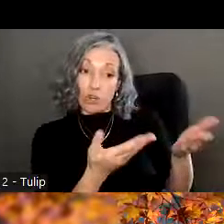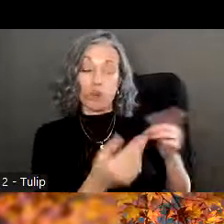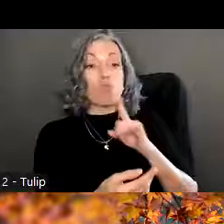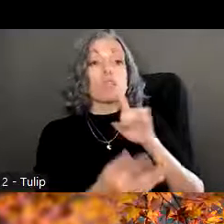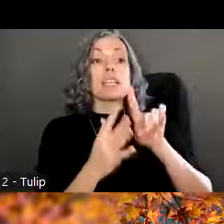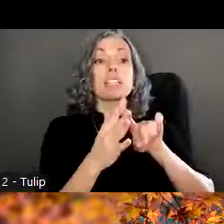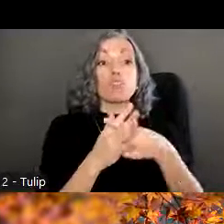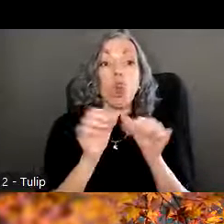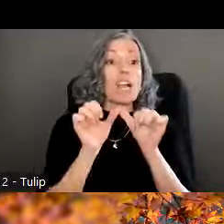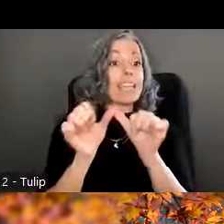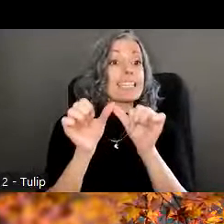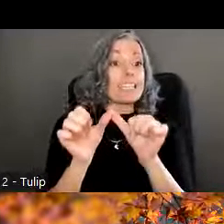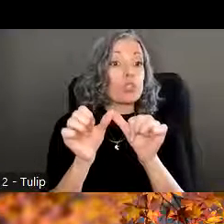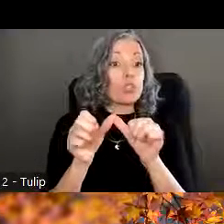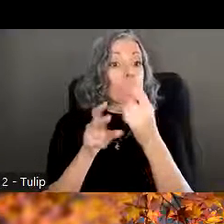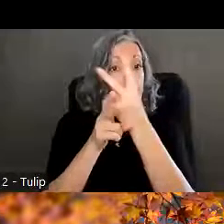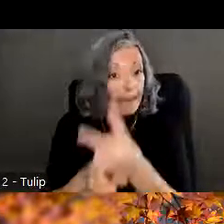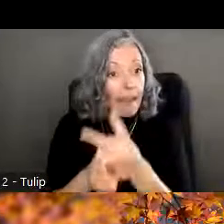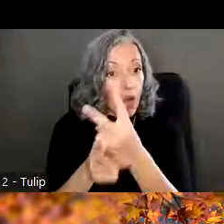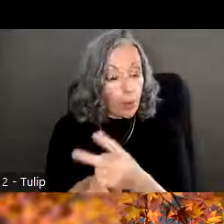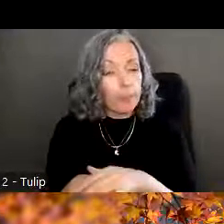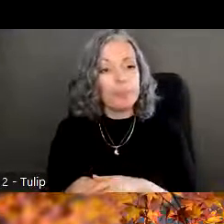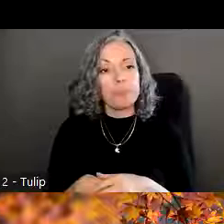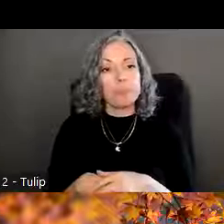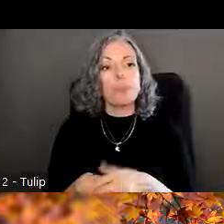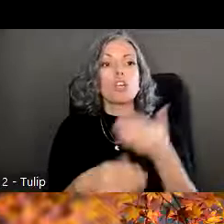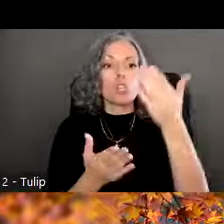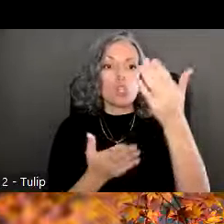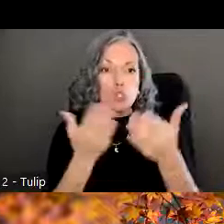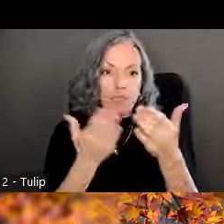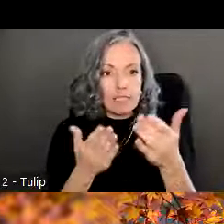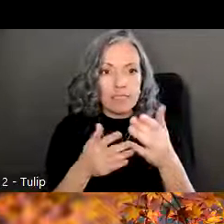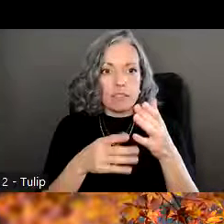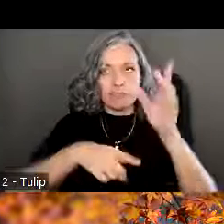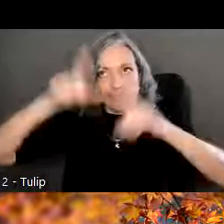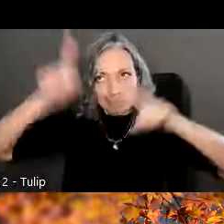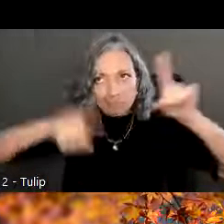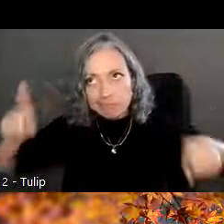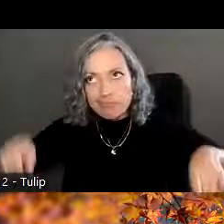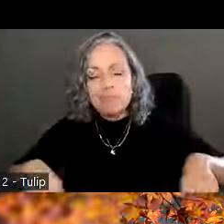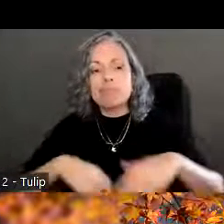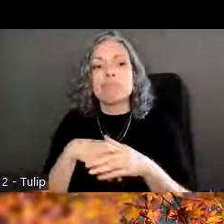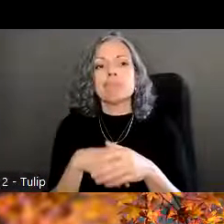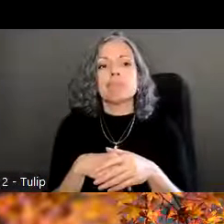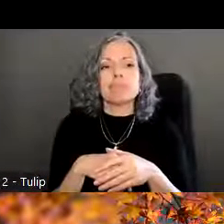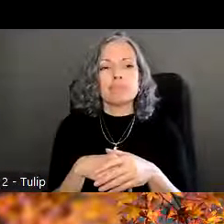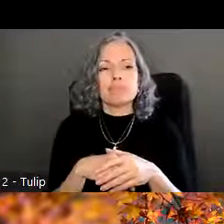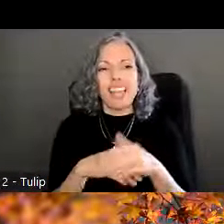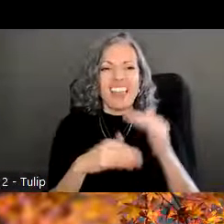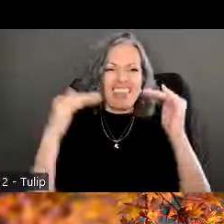start of a continuum of care, if you will, of services, a range of services that vary in levels of